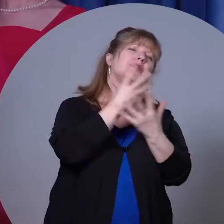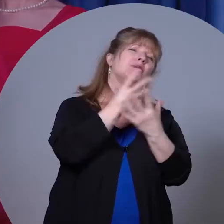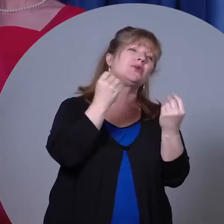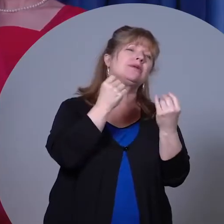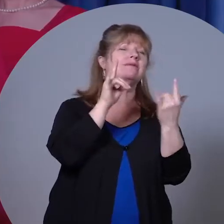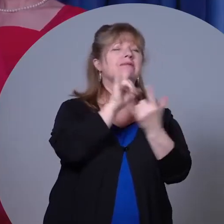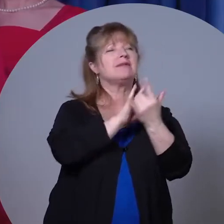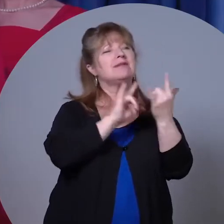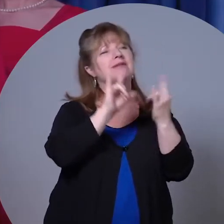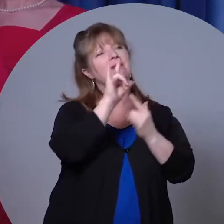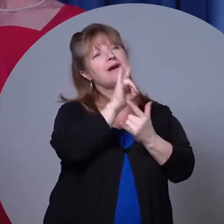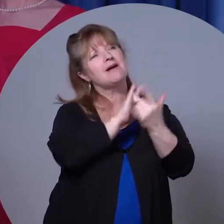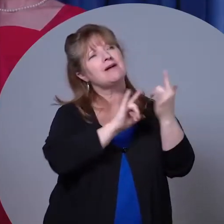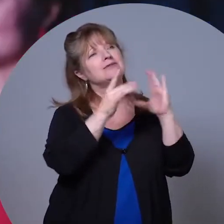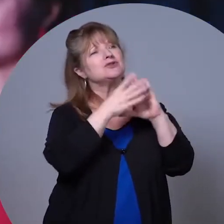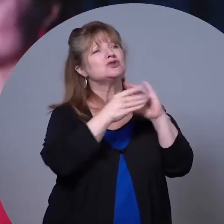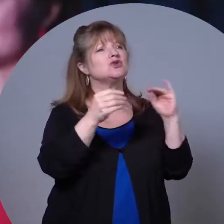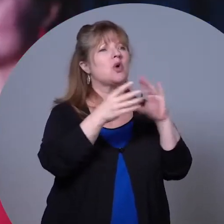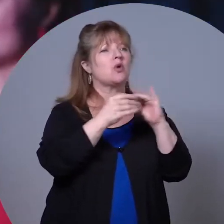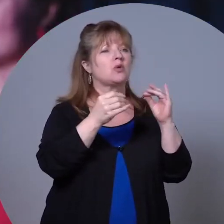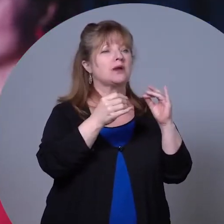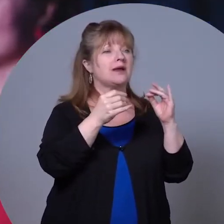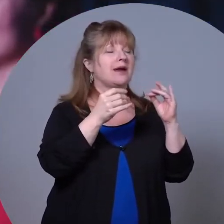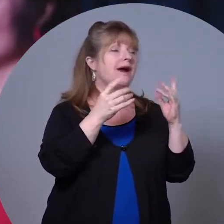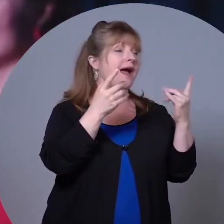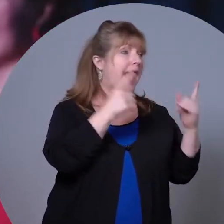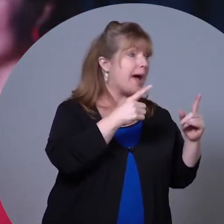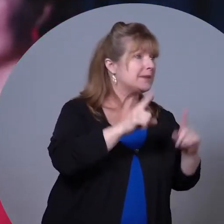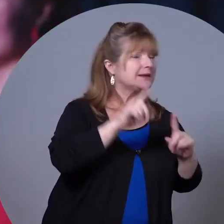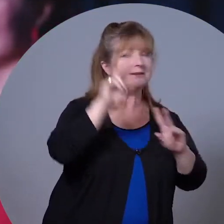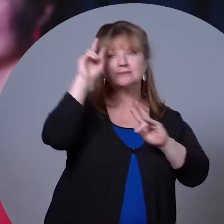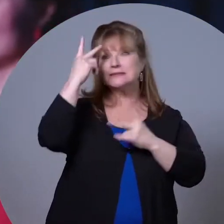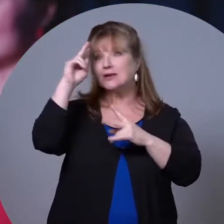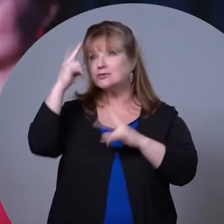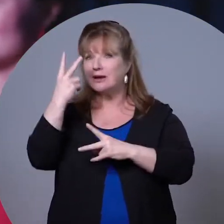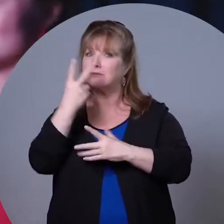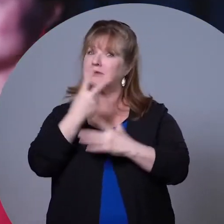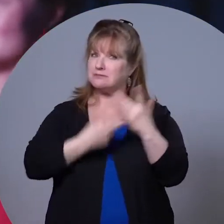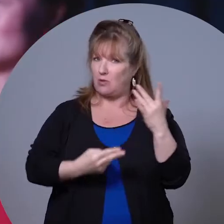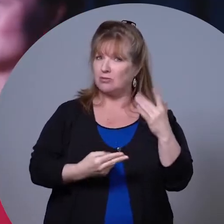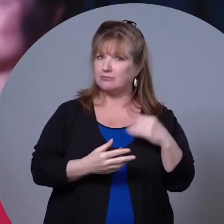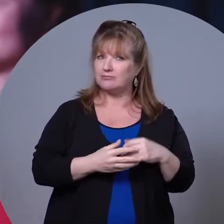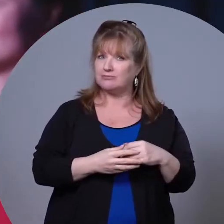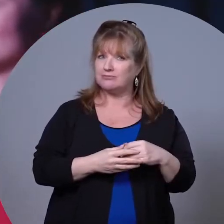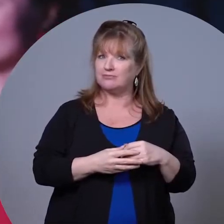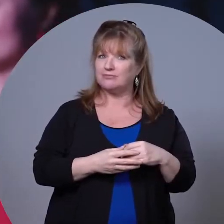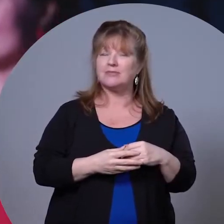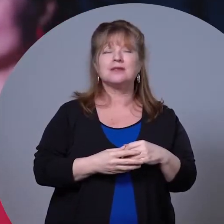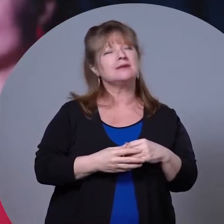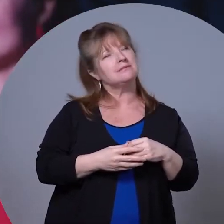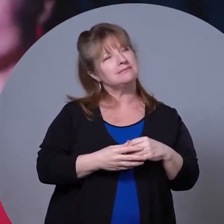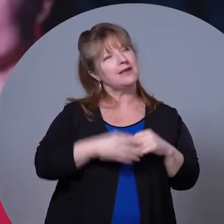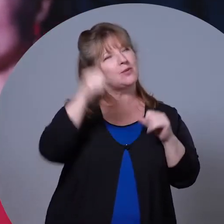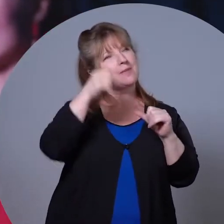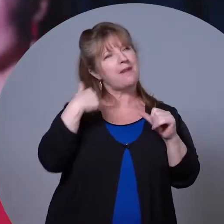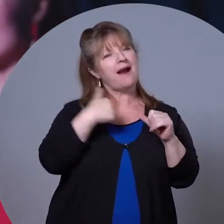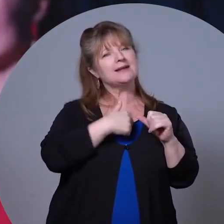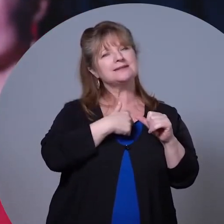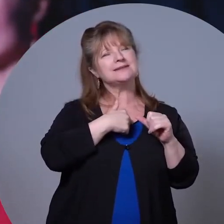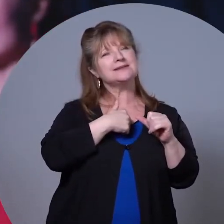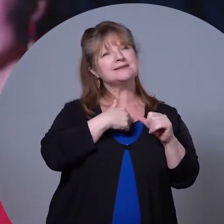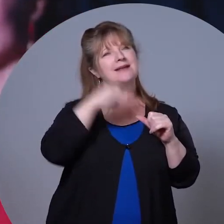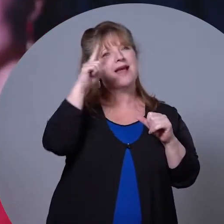story, full of coincidences and misunderstanding. It reminds us an